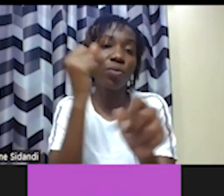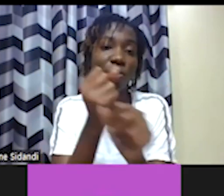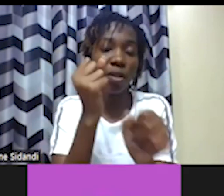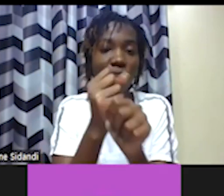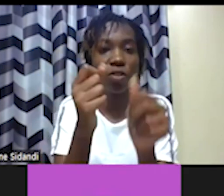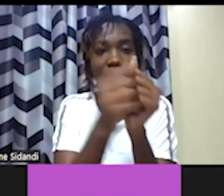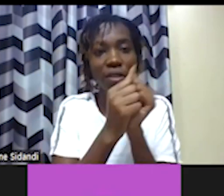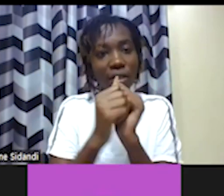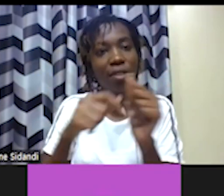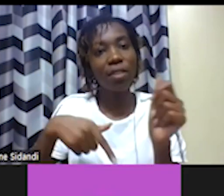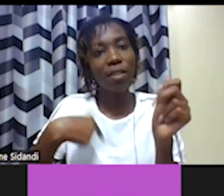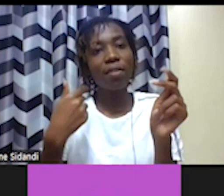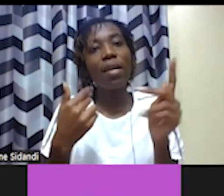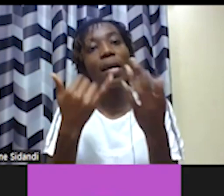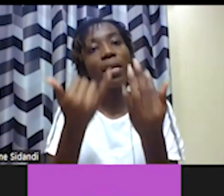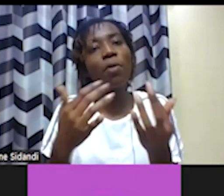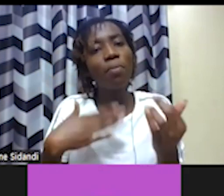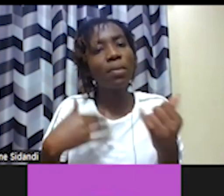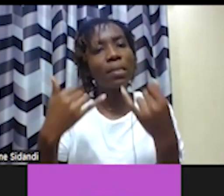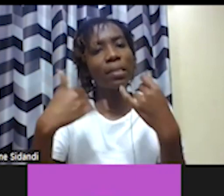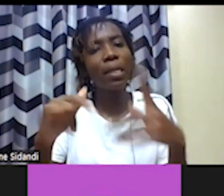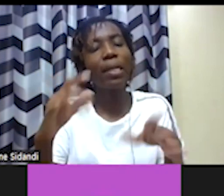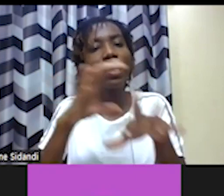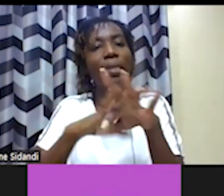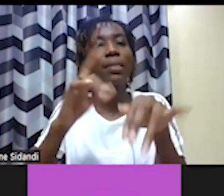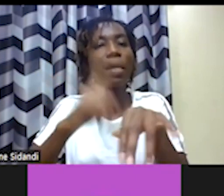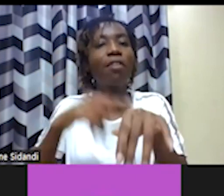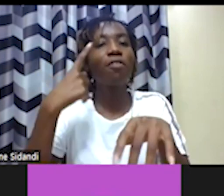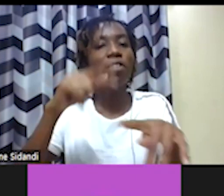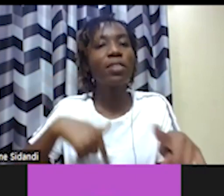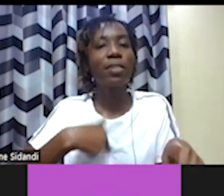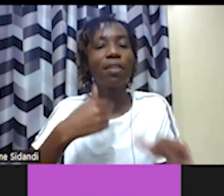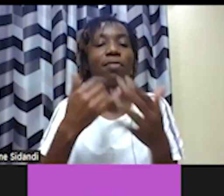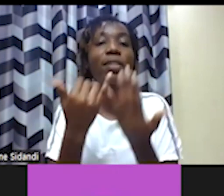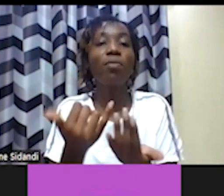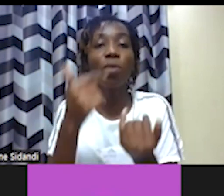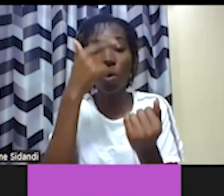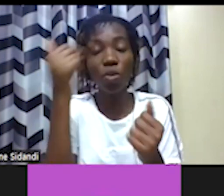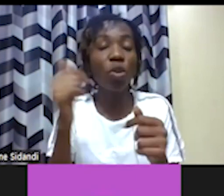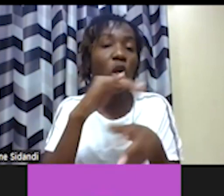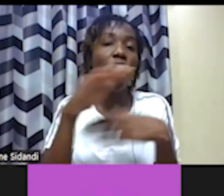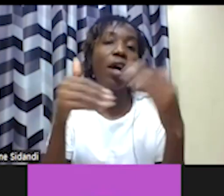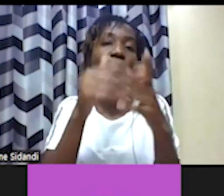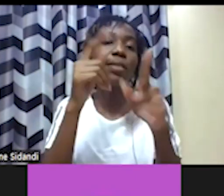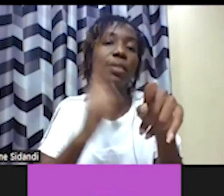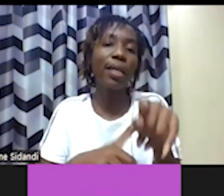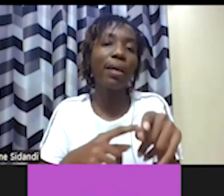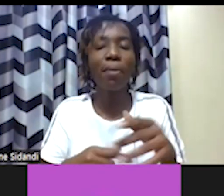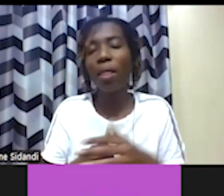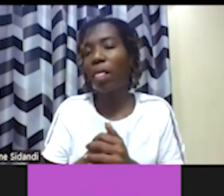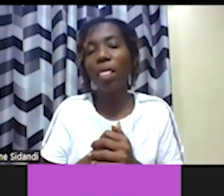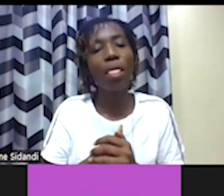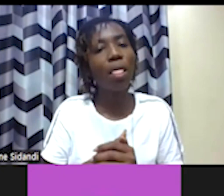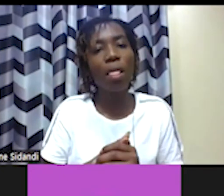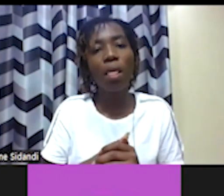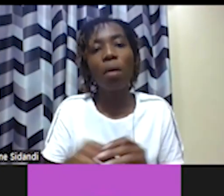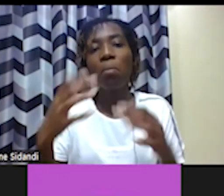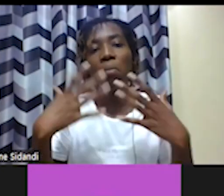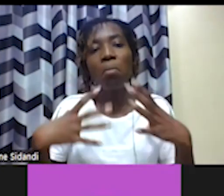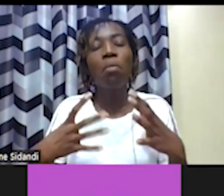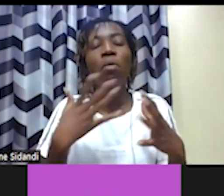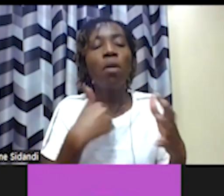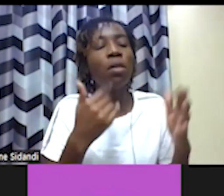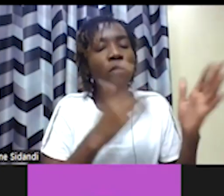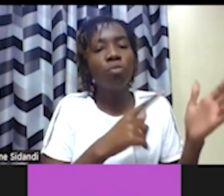that I'm trying to get time for myself now, because all the time there's so much demand on my time.